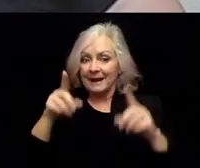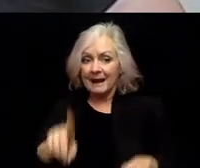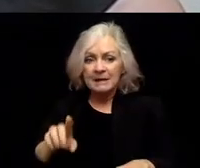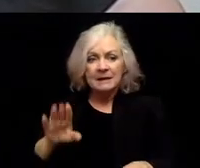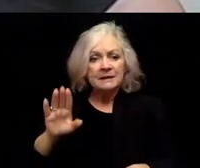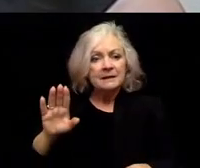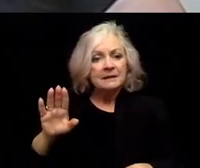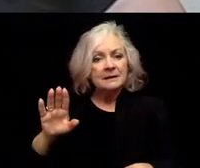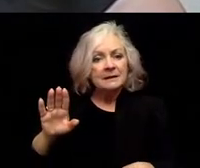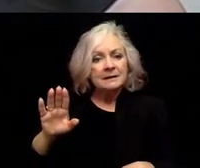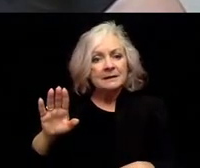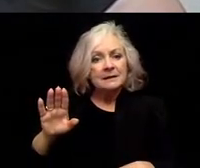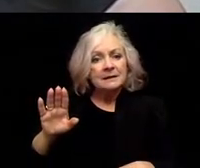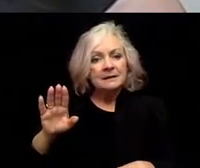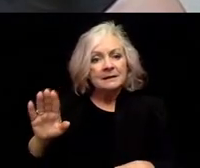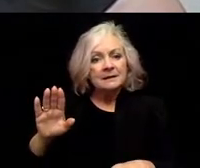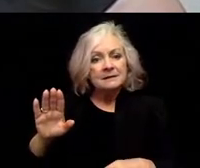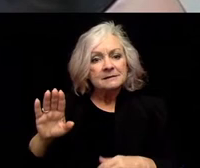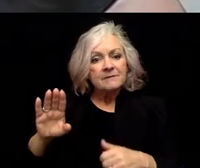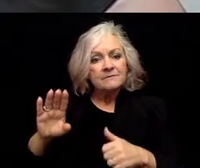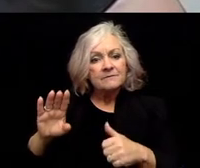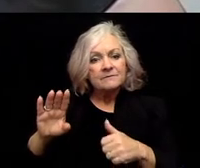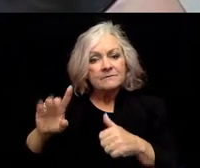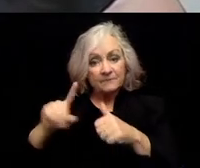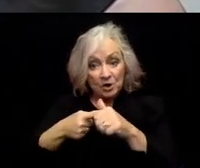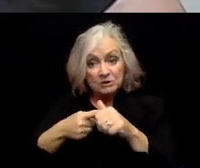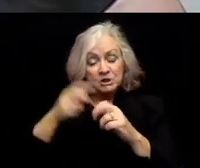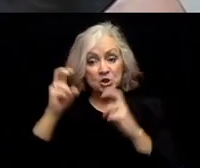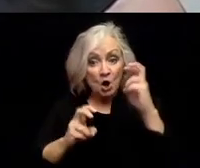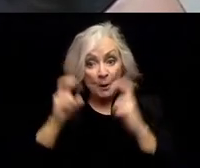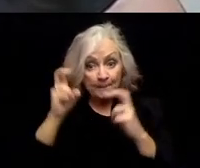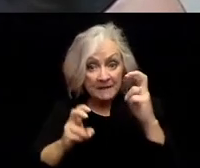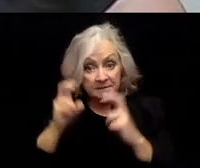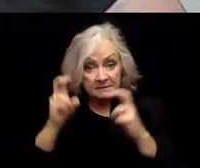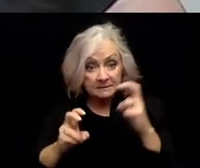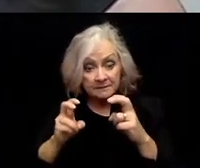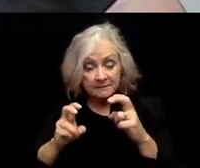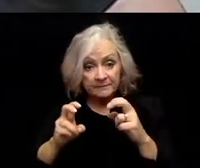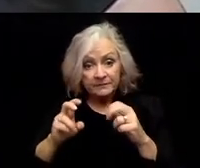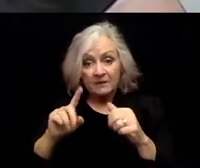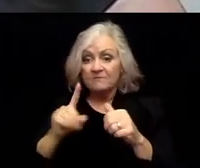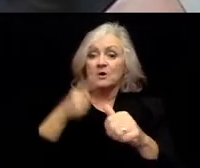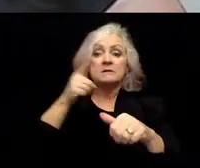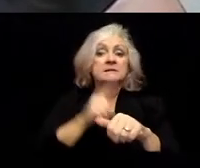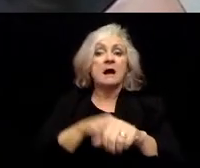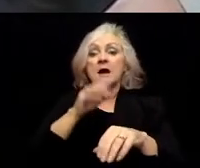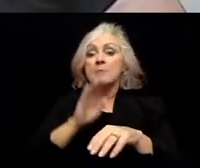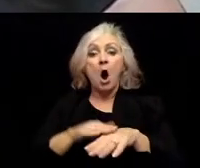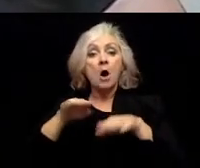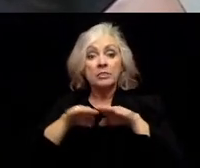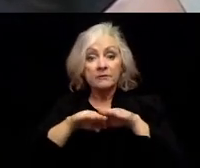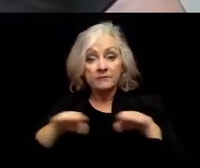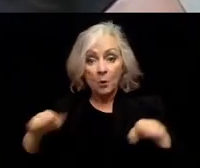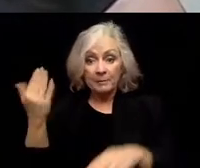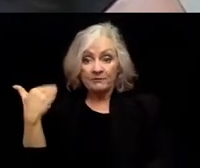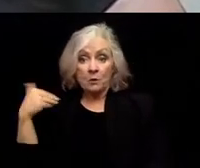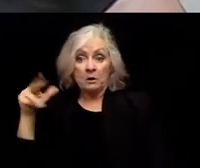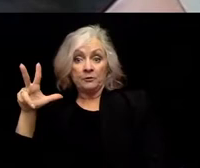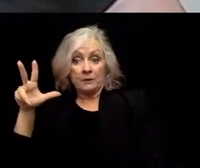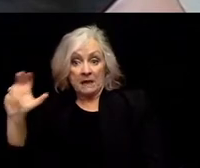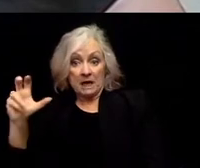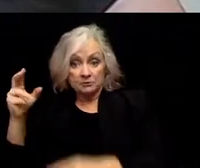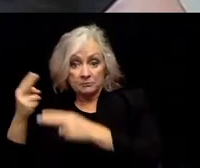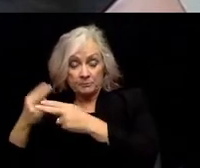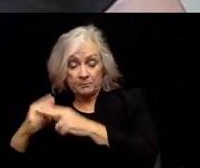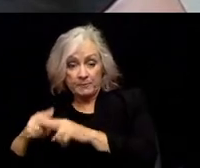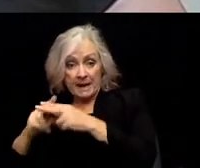provincial, which would be statewide in the U.S., tournament. His very first shift, he got on the floor. And, of course, after being 300 pounds, he went